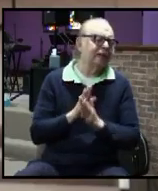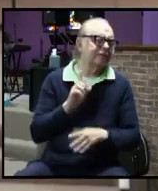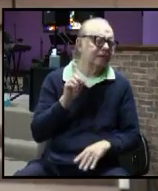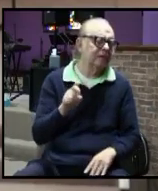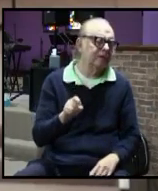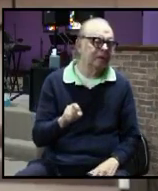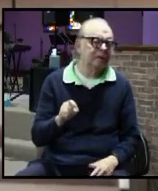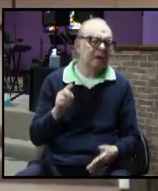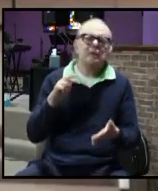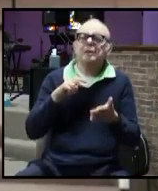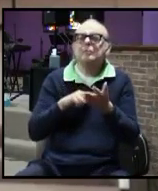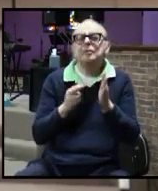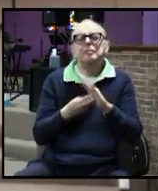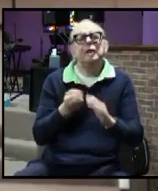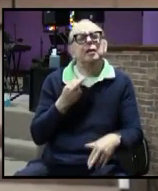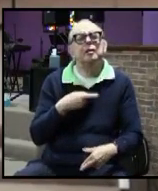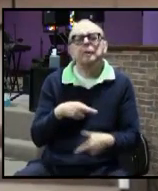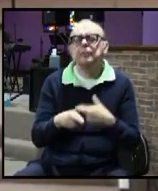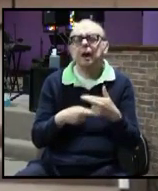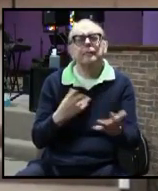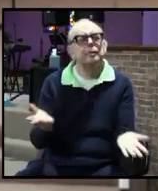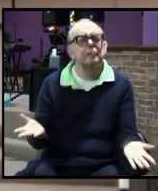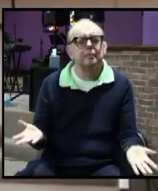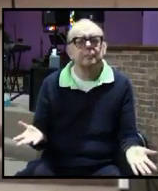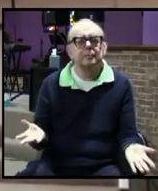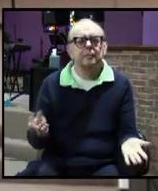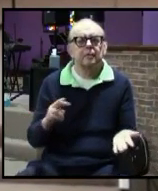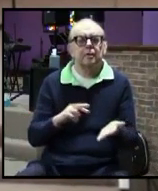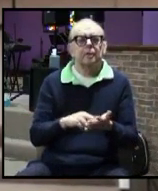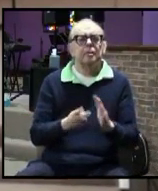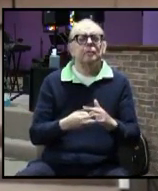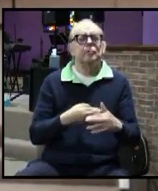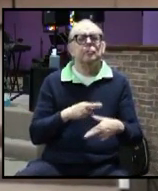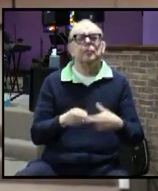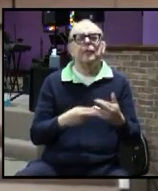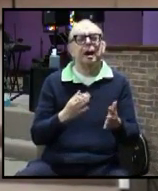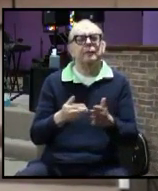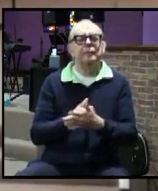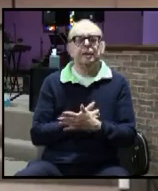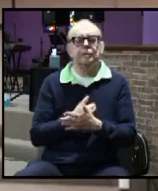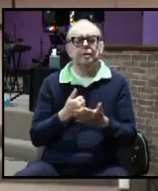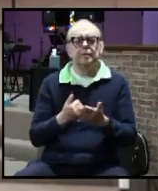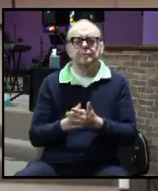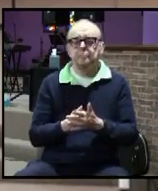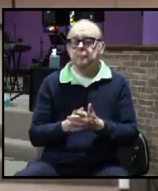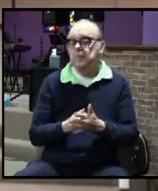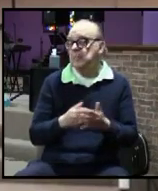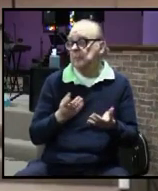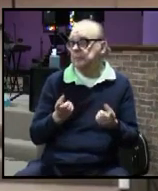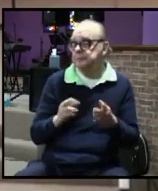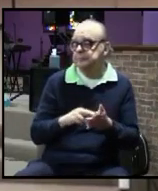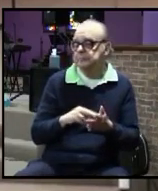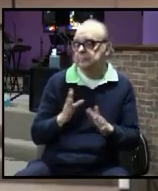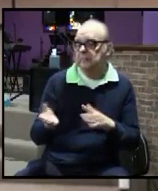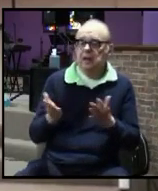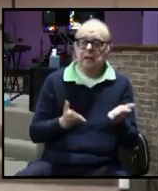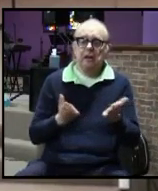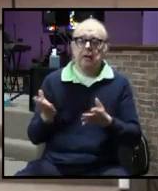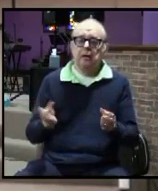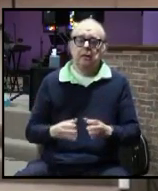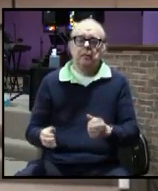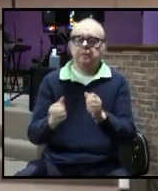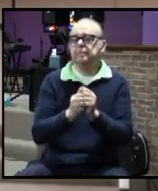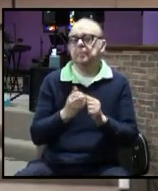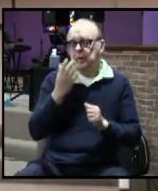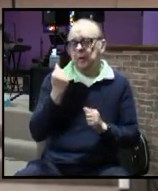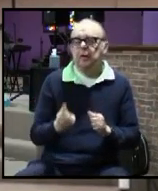question, what does that even mean? You know, what does it mean to be revived? What does it mean to have revival? Is it just some services that we